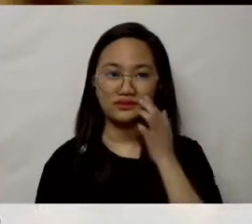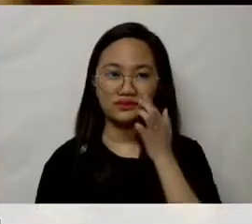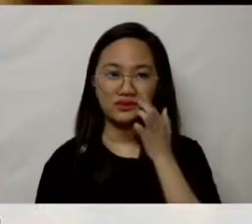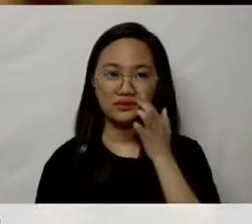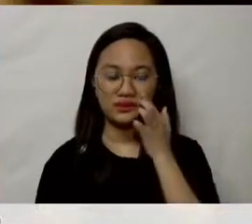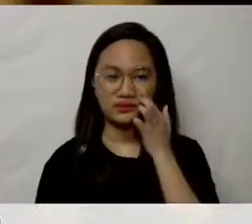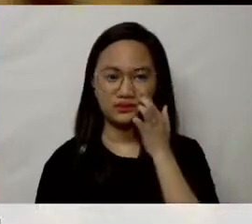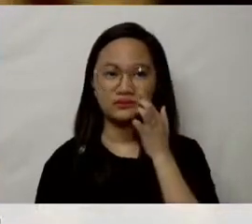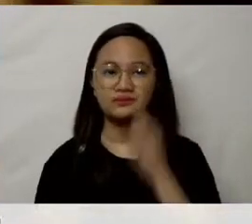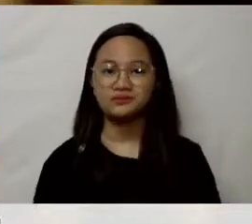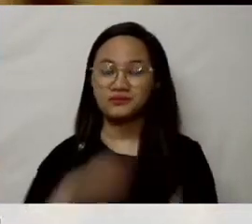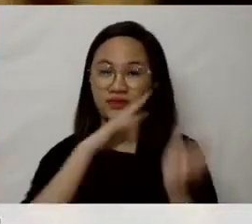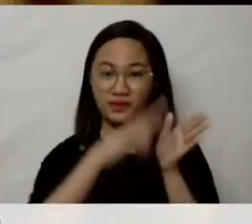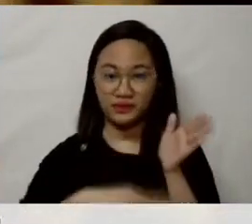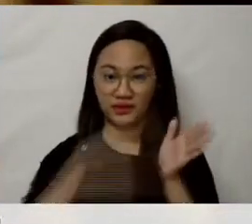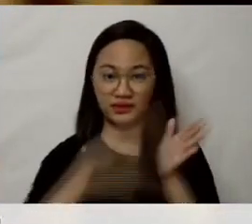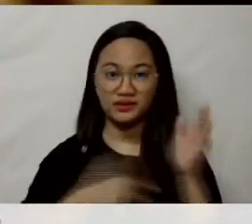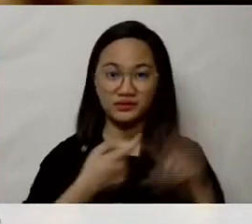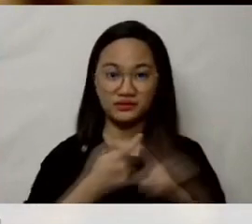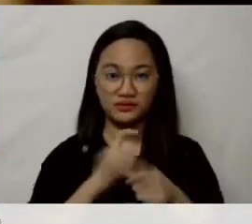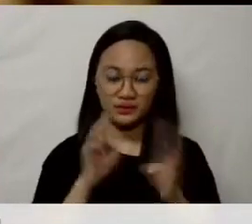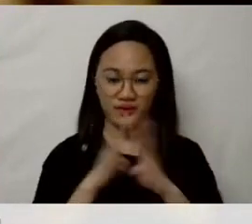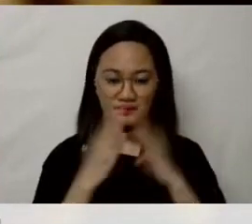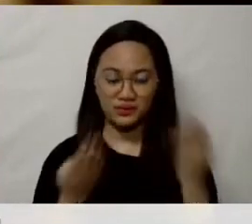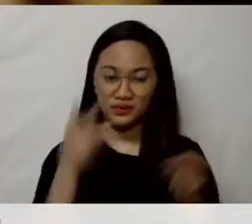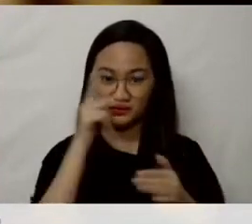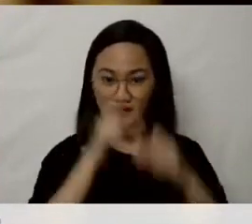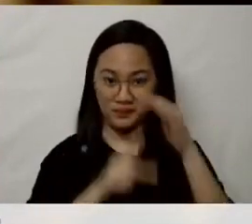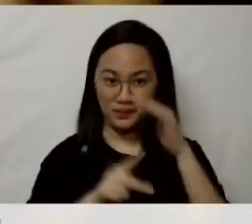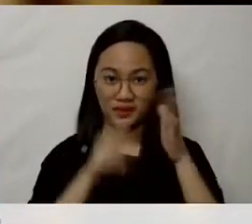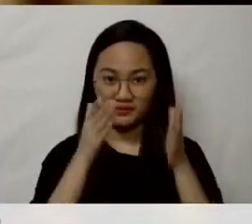A reading from the book of the prophet Isaiah.